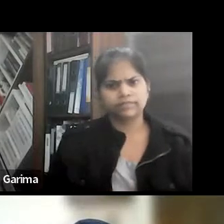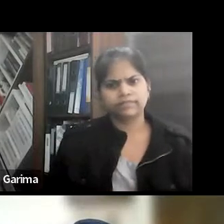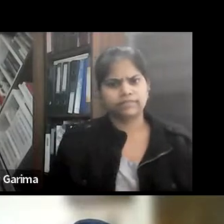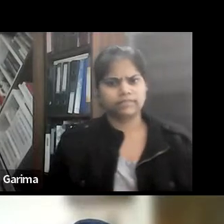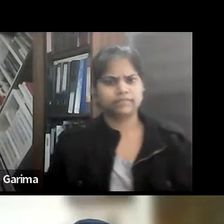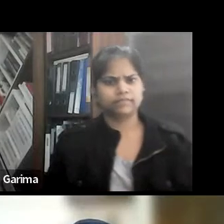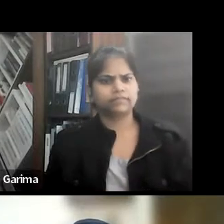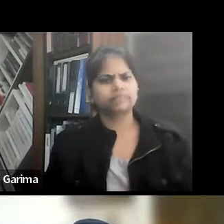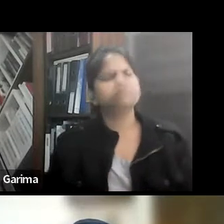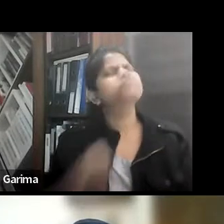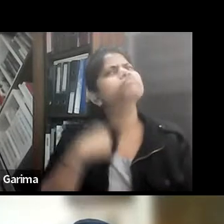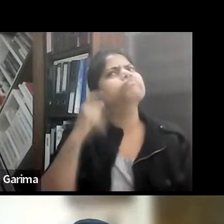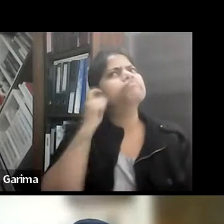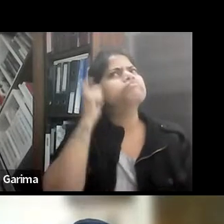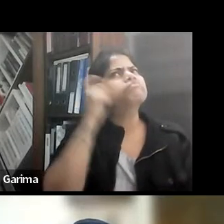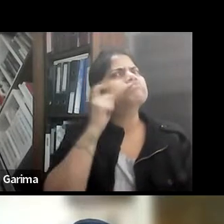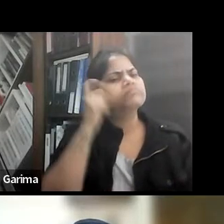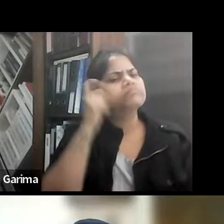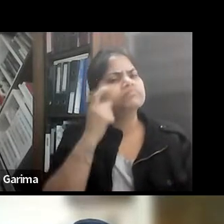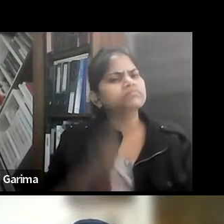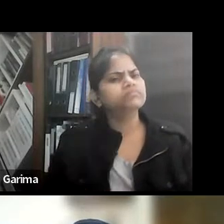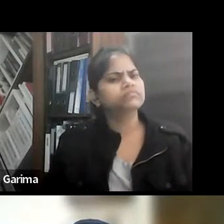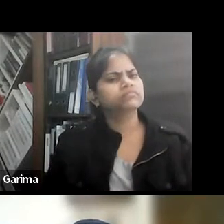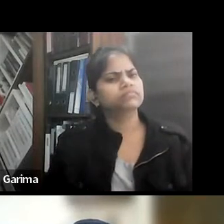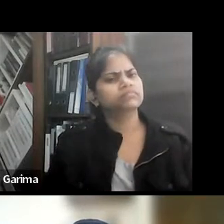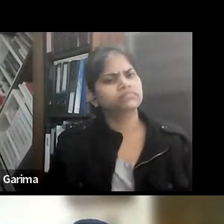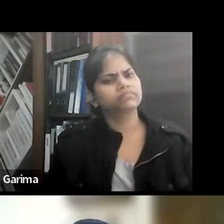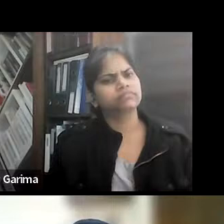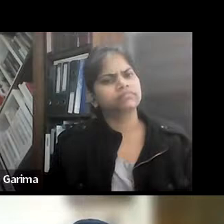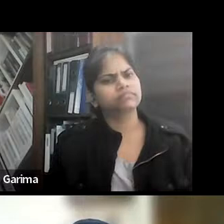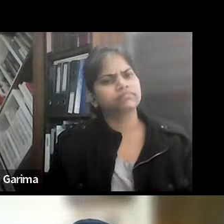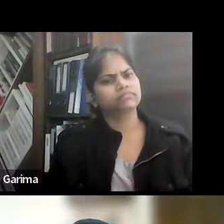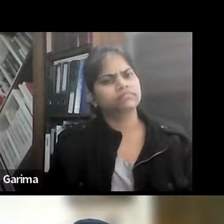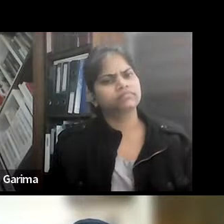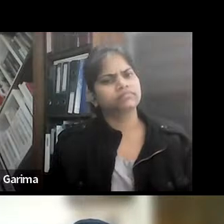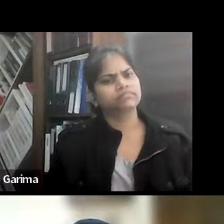I think I guess there's a